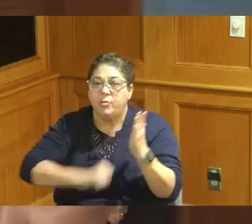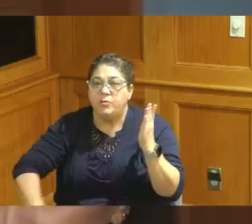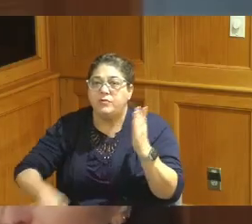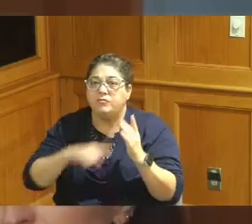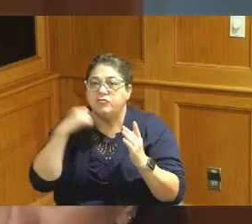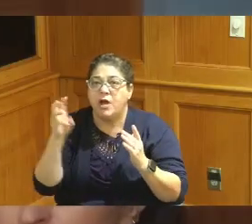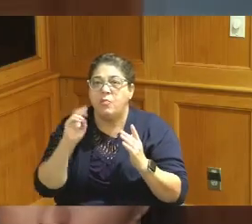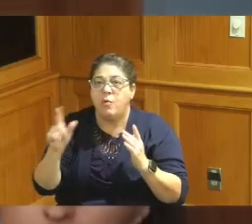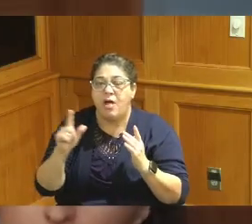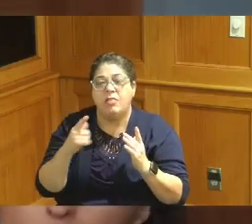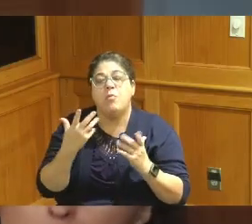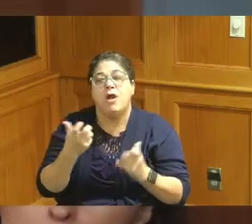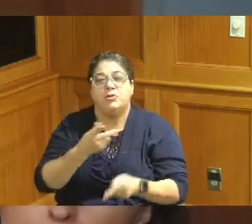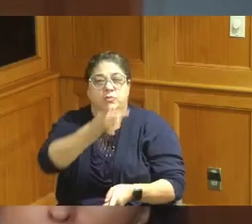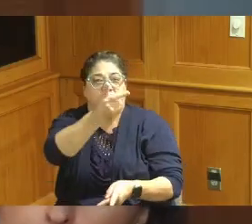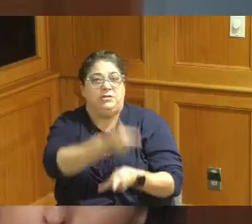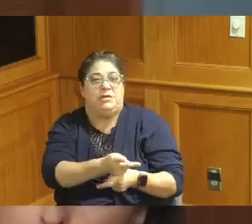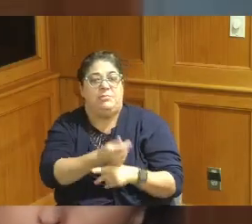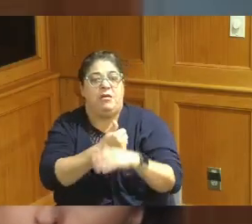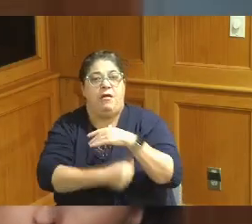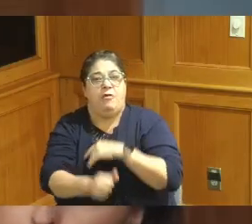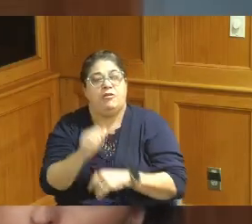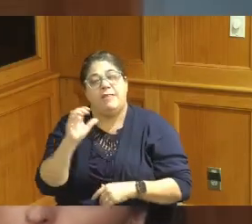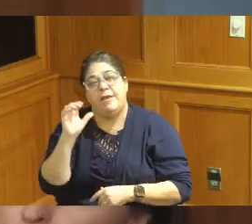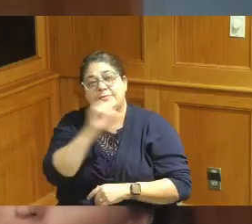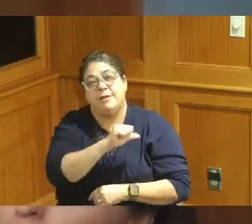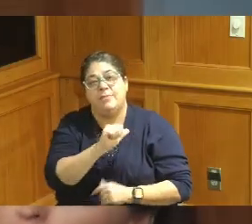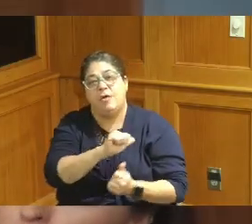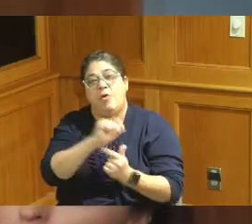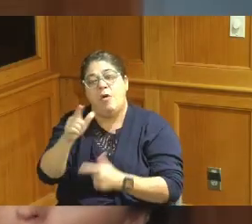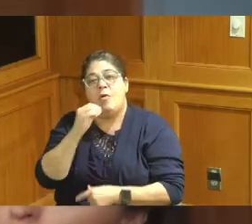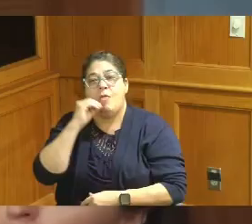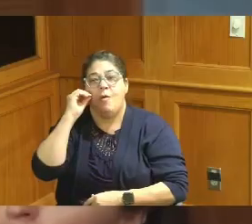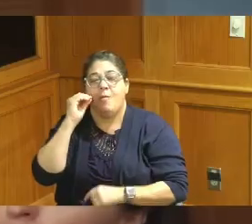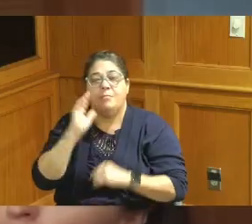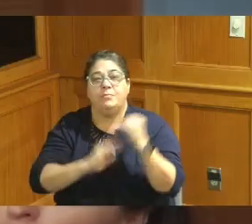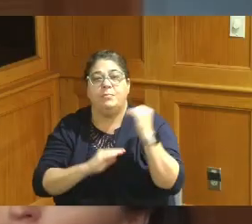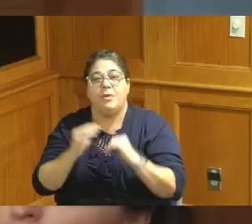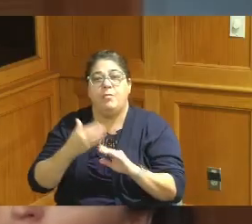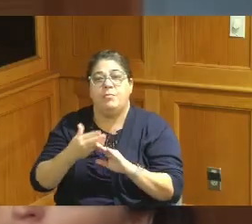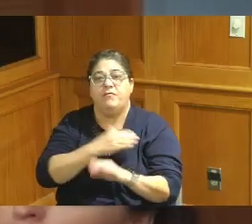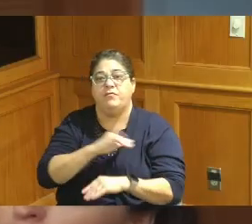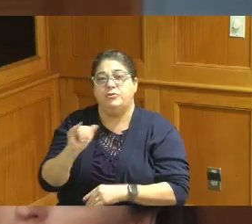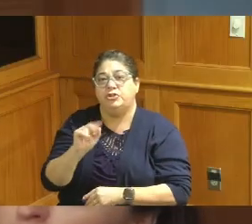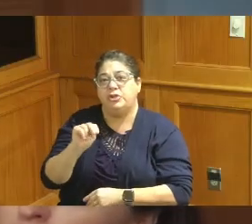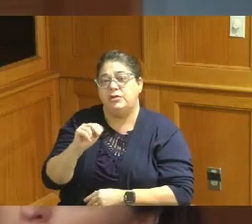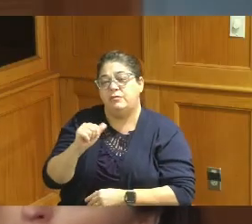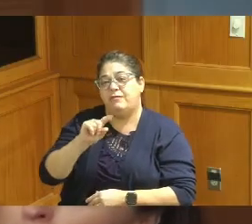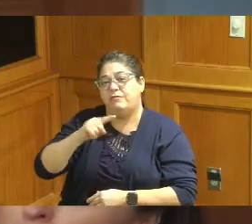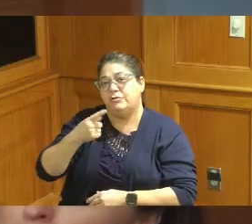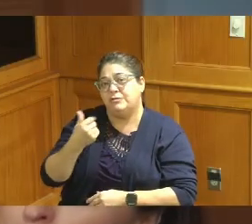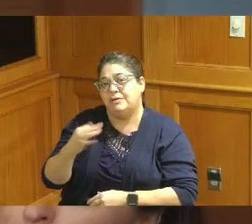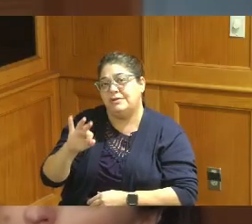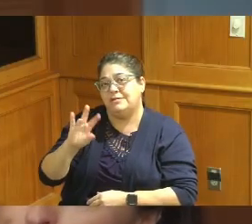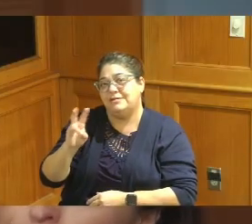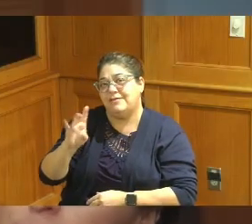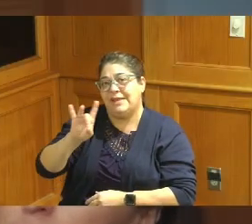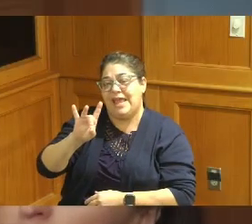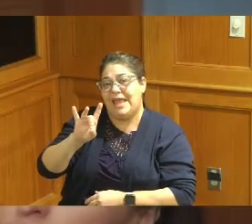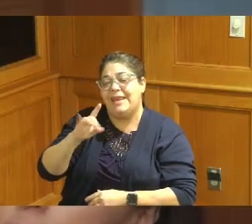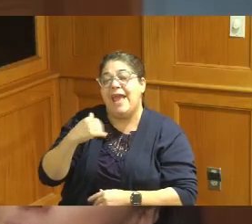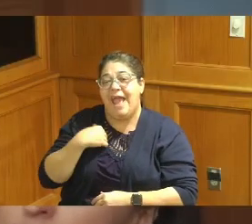order. Under the presumption rule, we assume that all homes built before January 1st, 1978 have